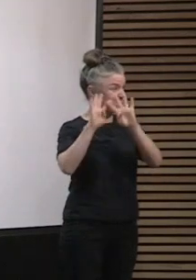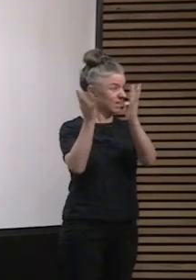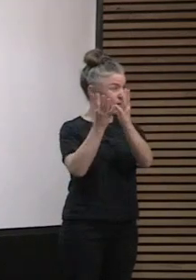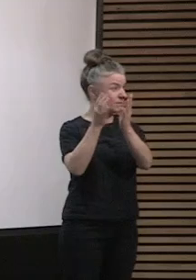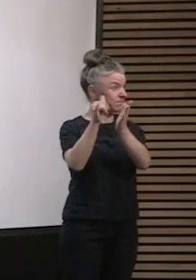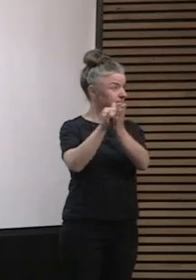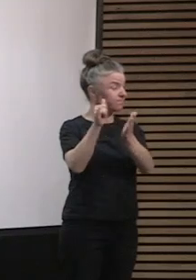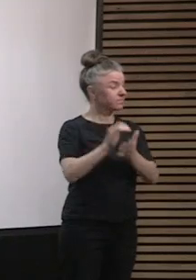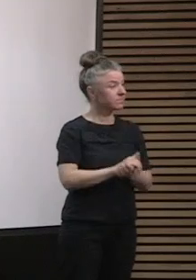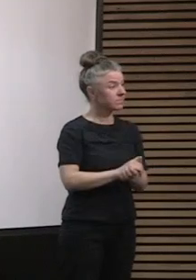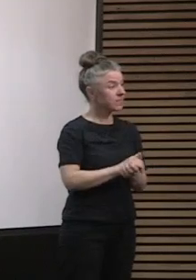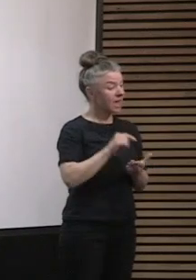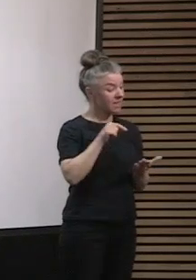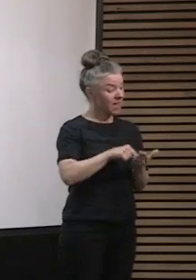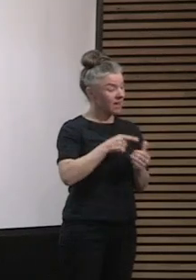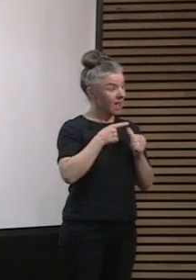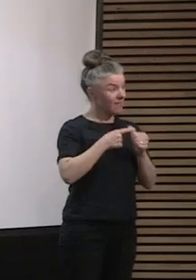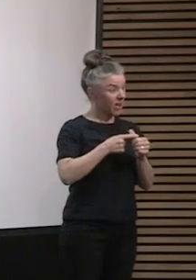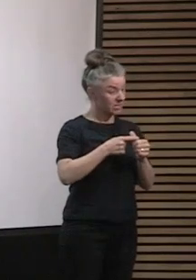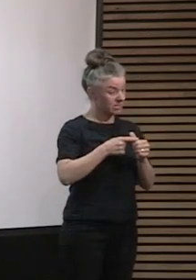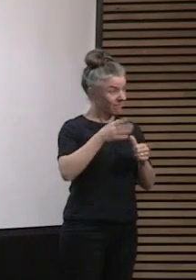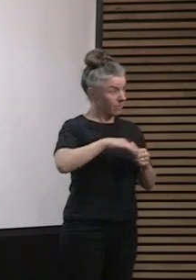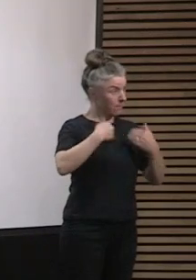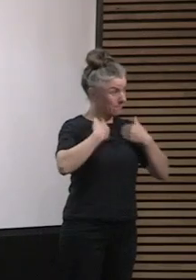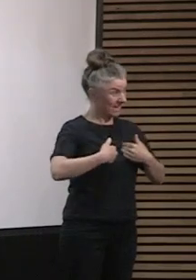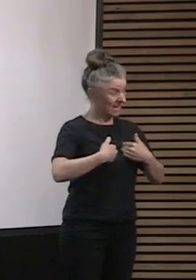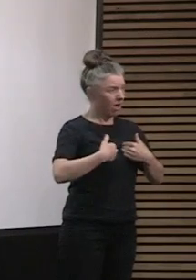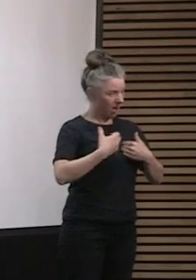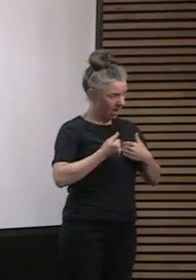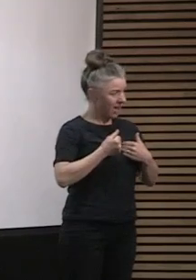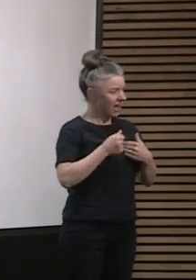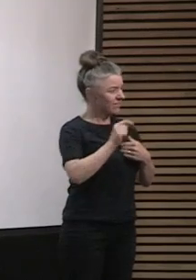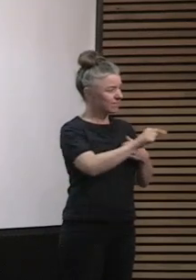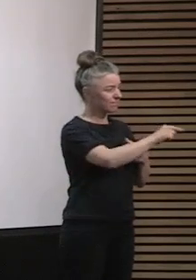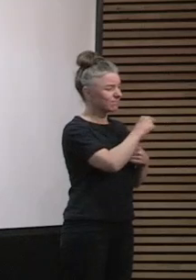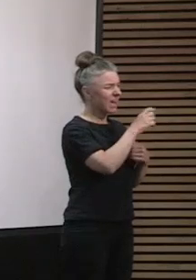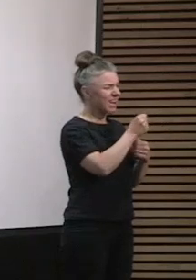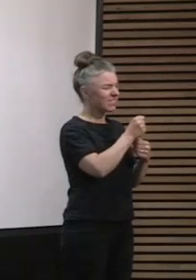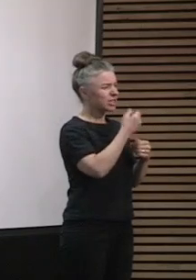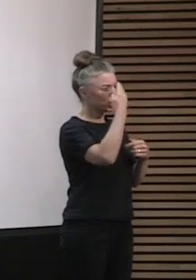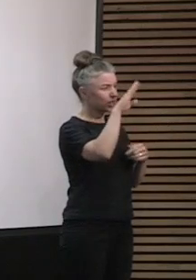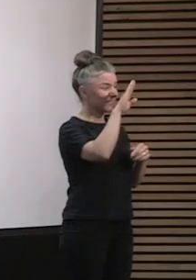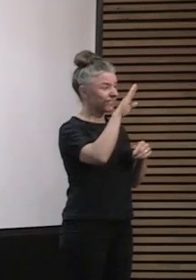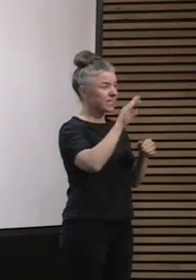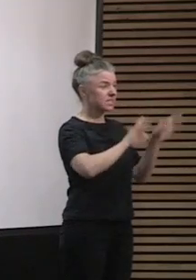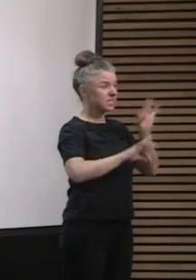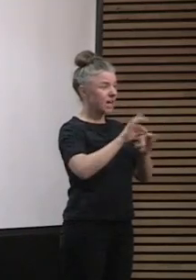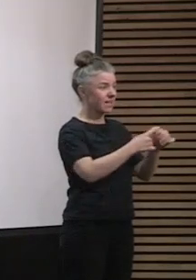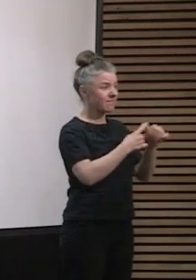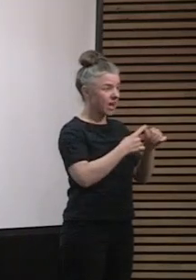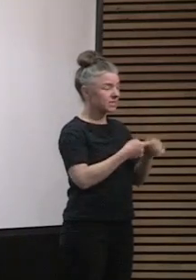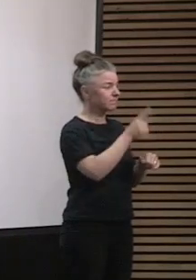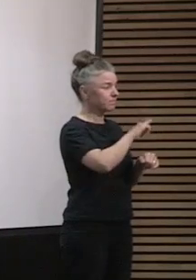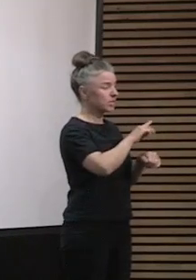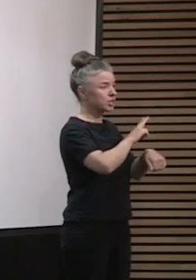my name, it's not mine alone. I had a conversation this morning with my chief science advisor, Dr. N. Town, Dr. Caroline